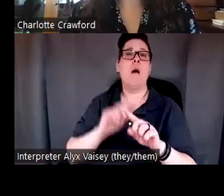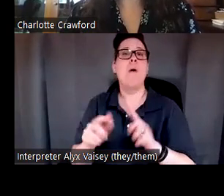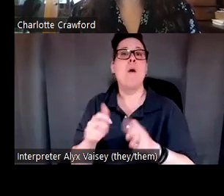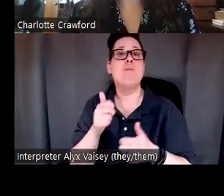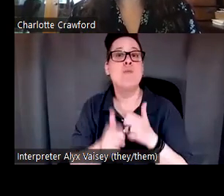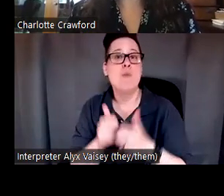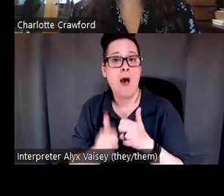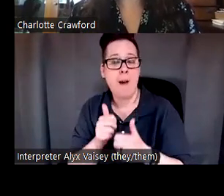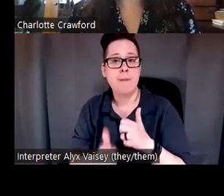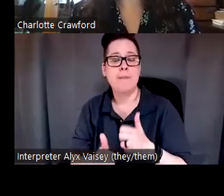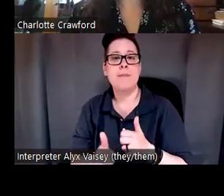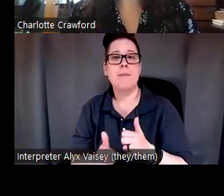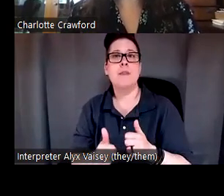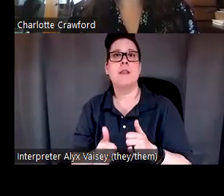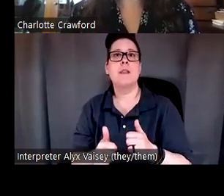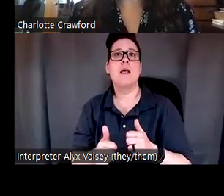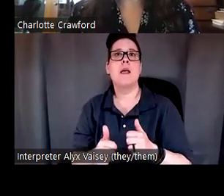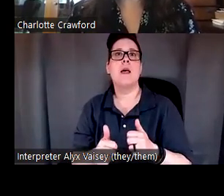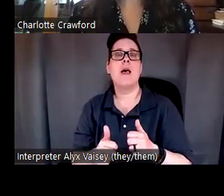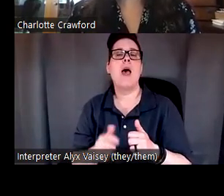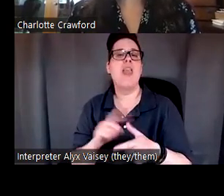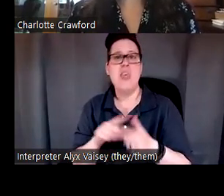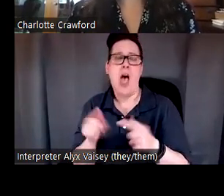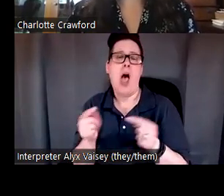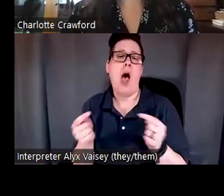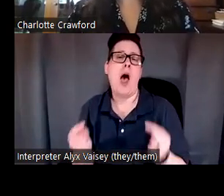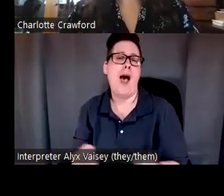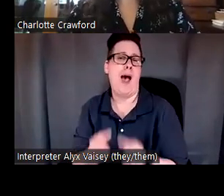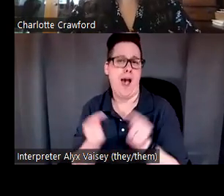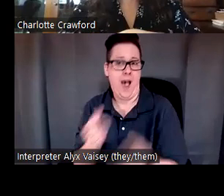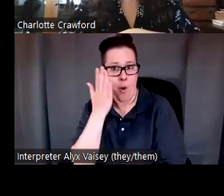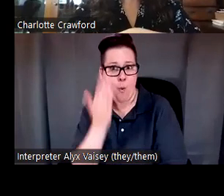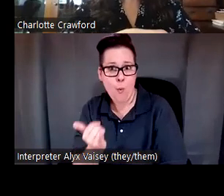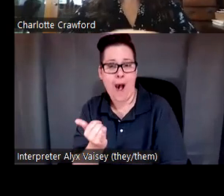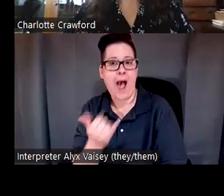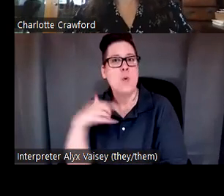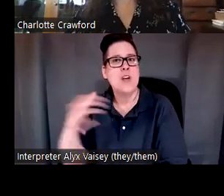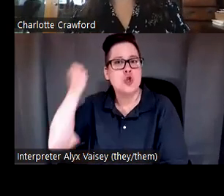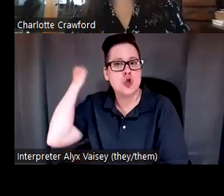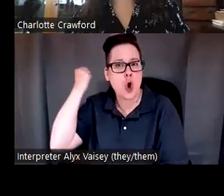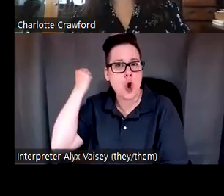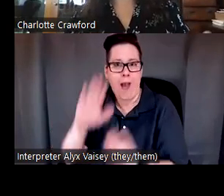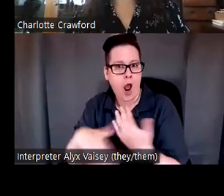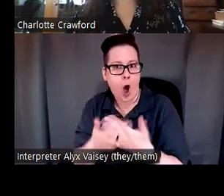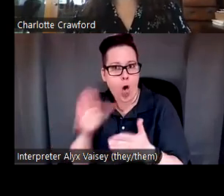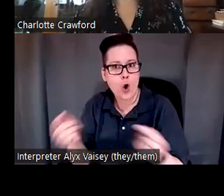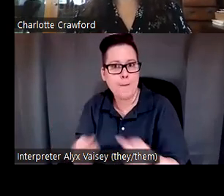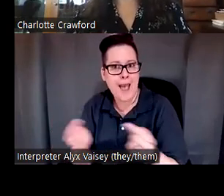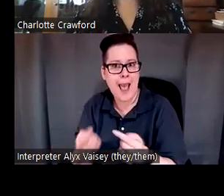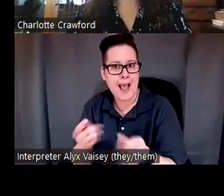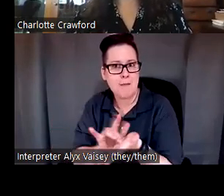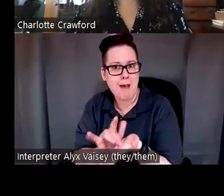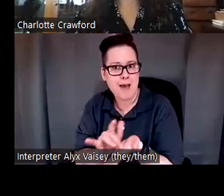that is it puts the person into irretractable pain, because now it's taken away all